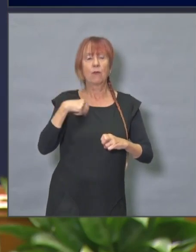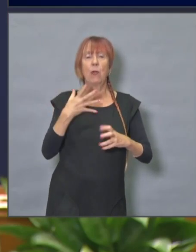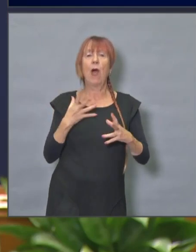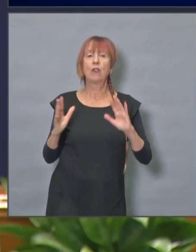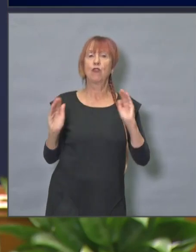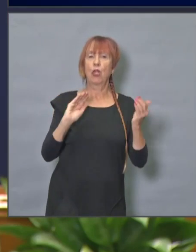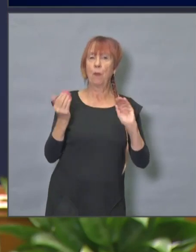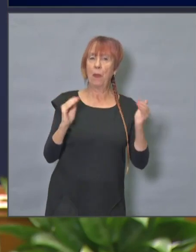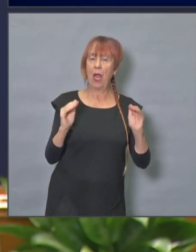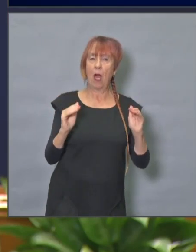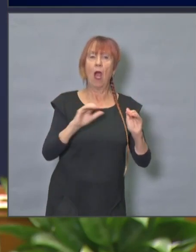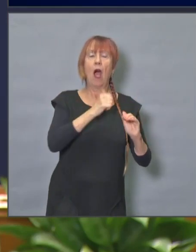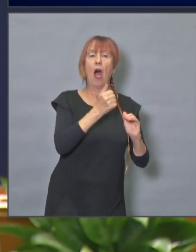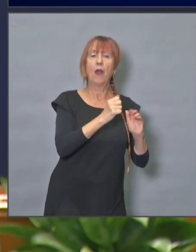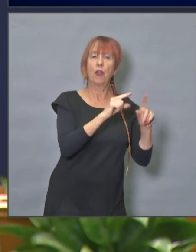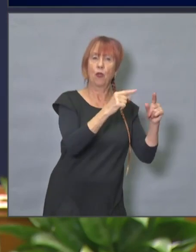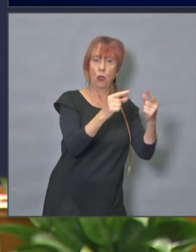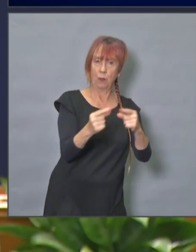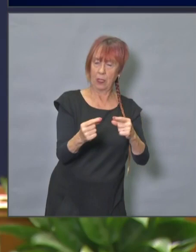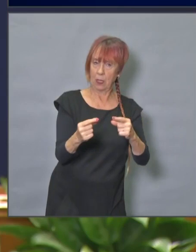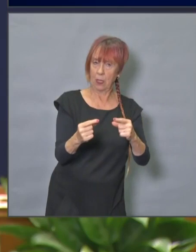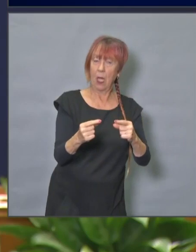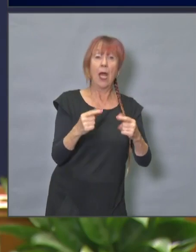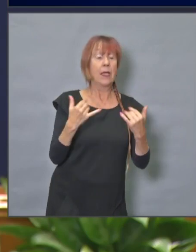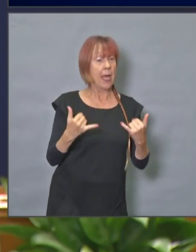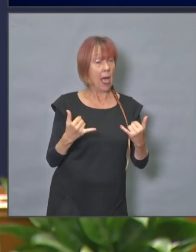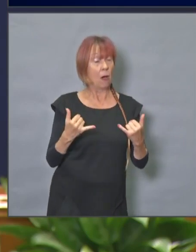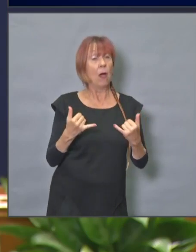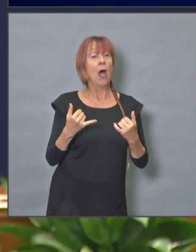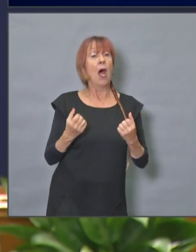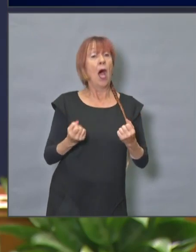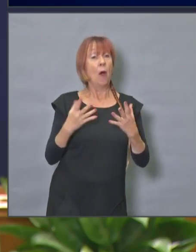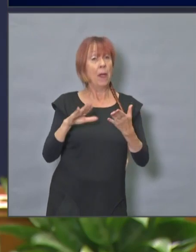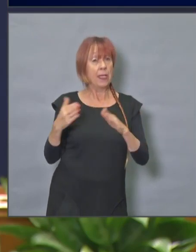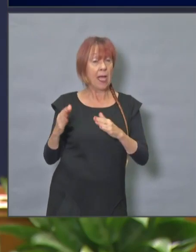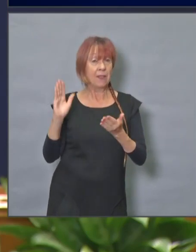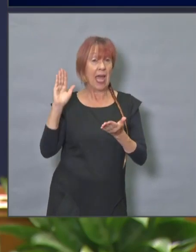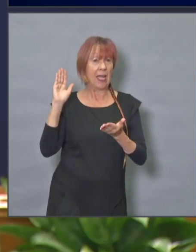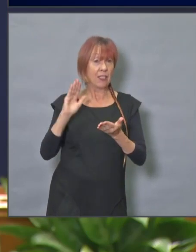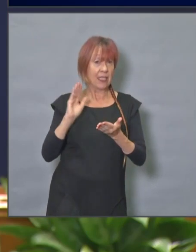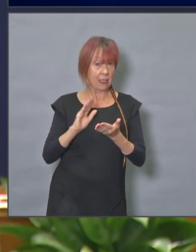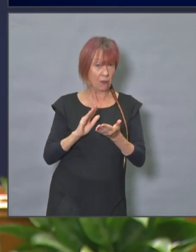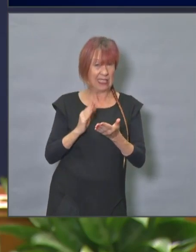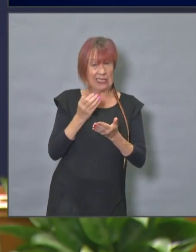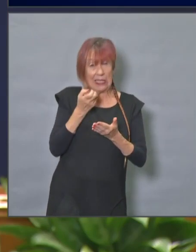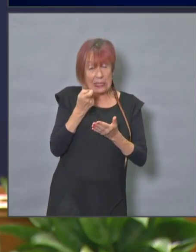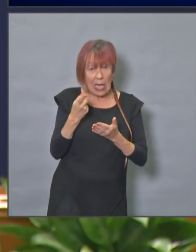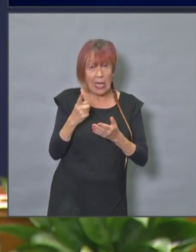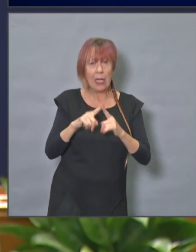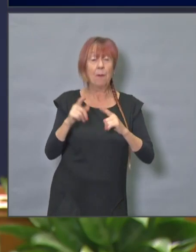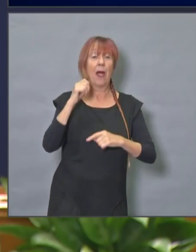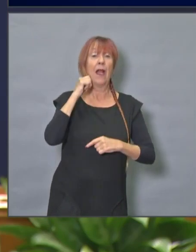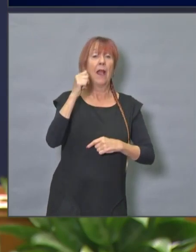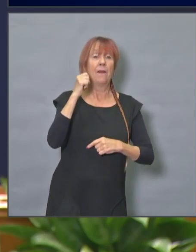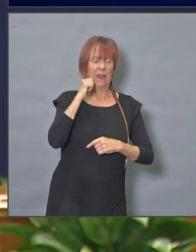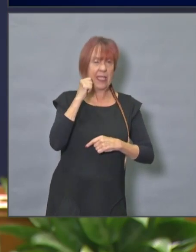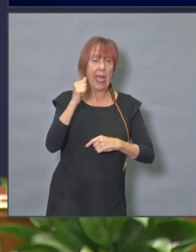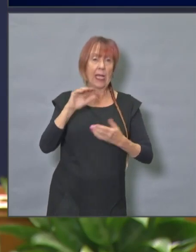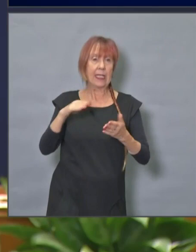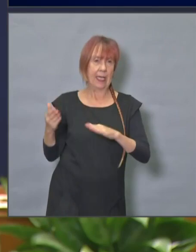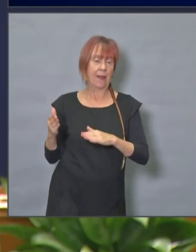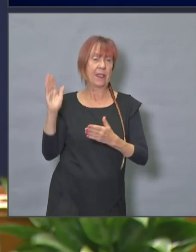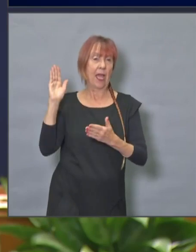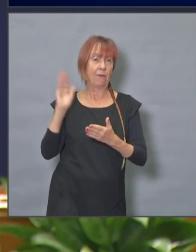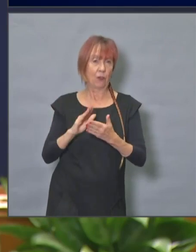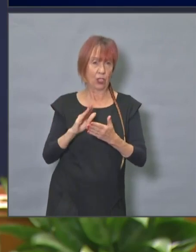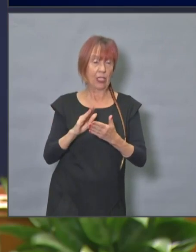population. And while the number of deaths has decreased slightly over time, daily deaths has decreased slightly across